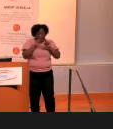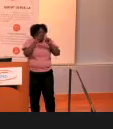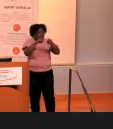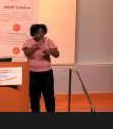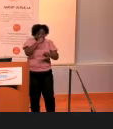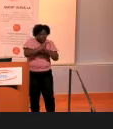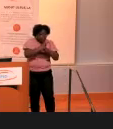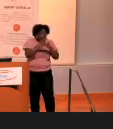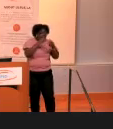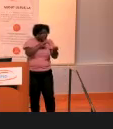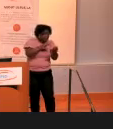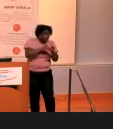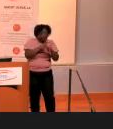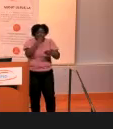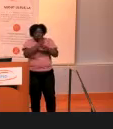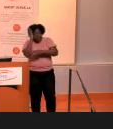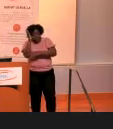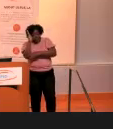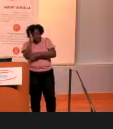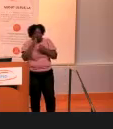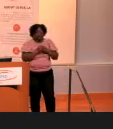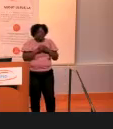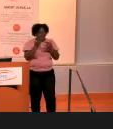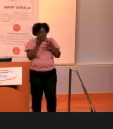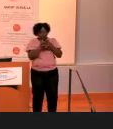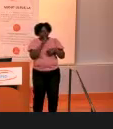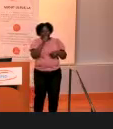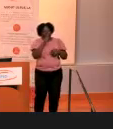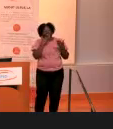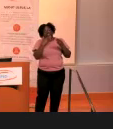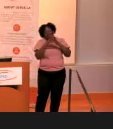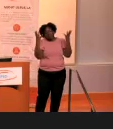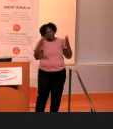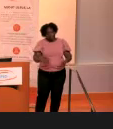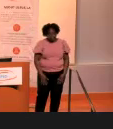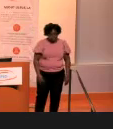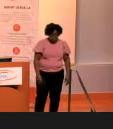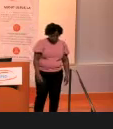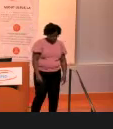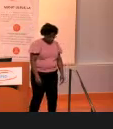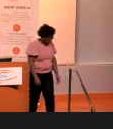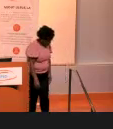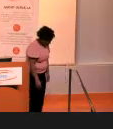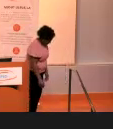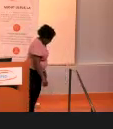doctor or the right speaker. Okay, so we'll break for lunch. Thank you so much.